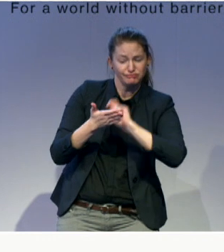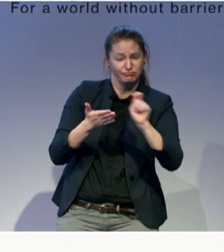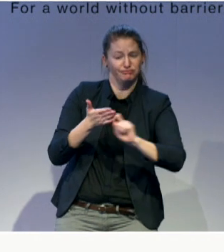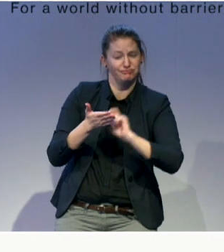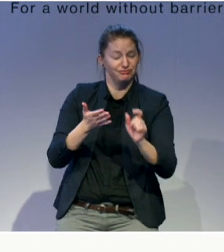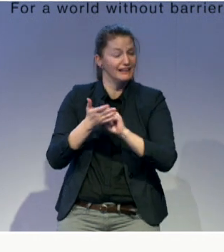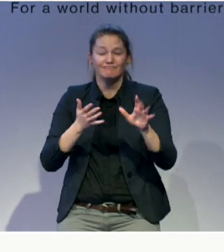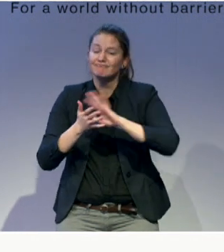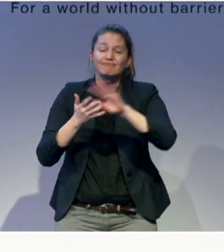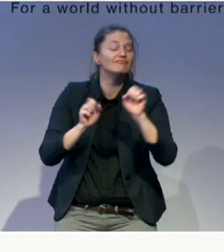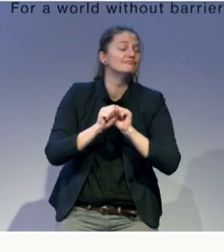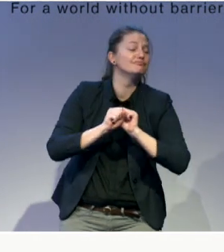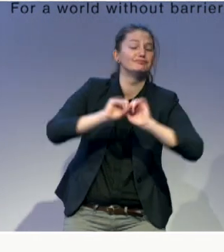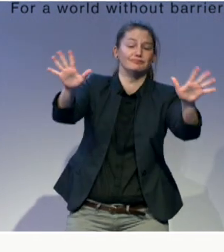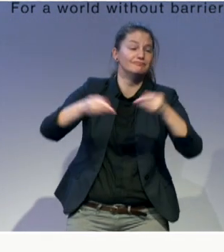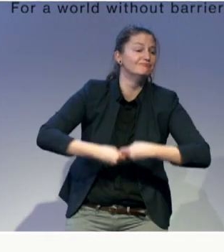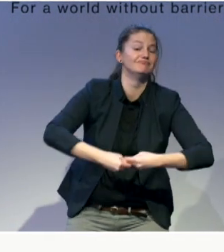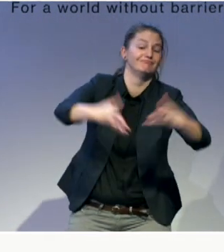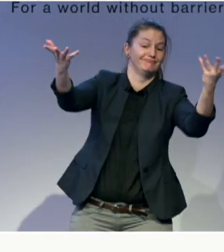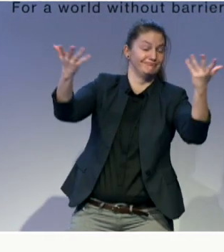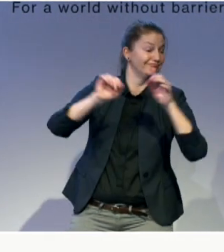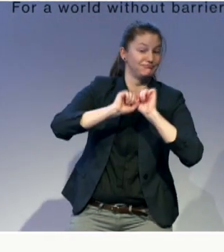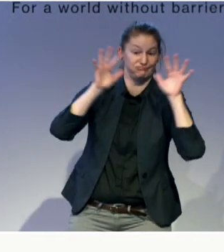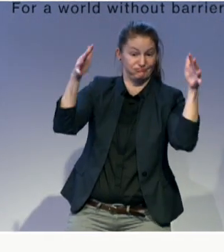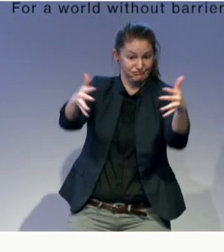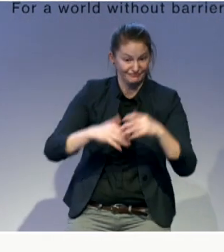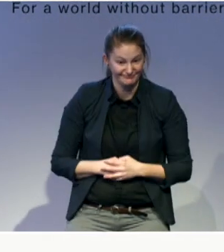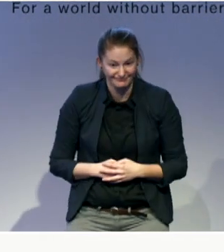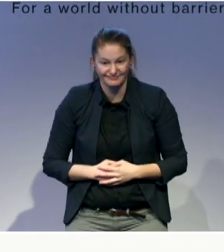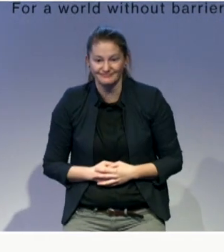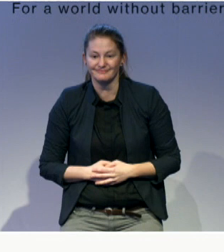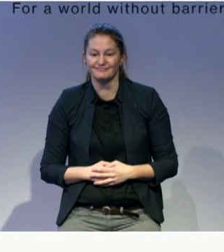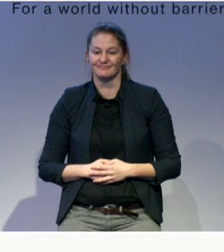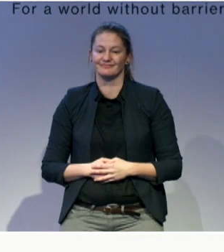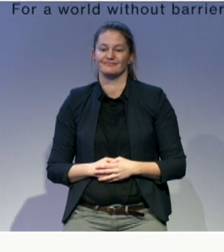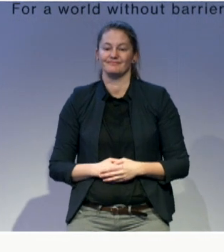on accessibility from the last year's conference,